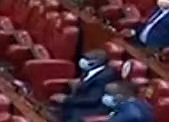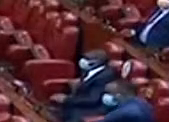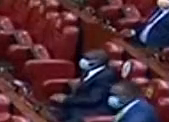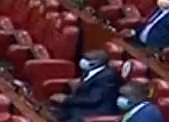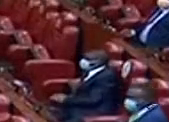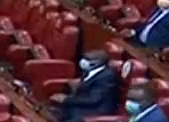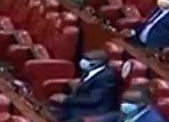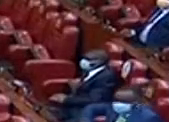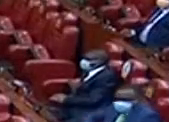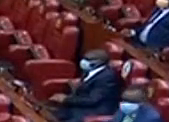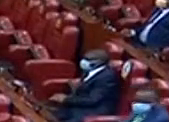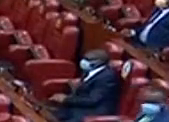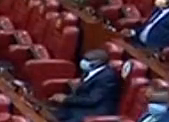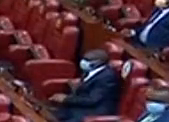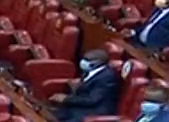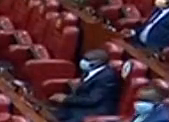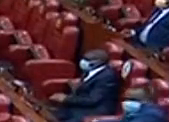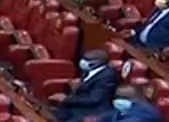Now, Bukose.